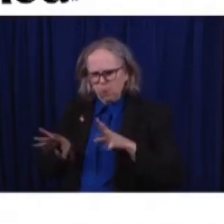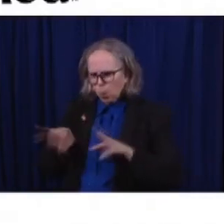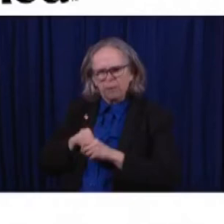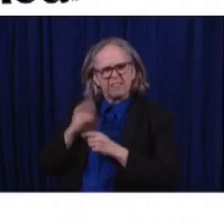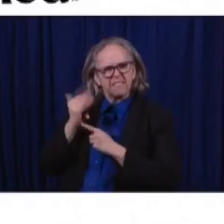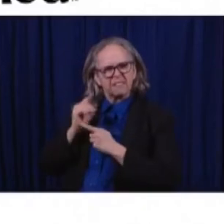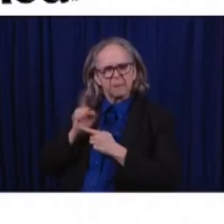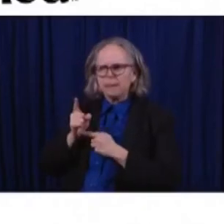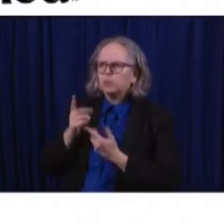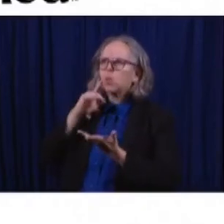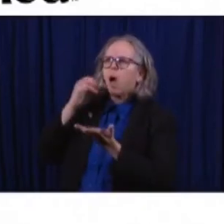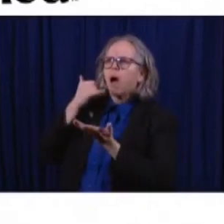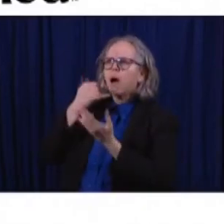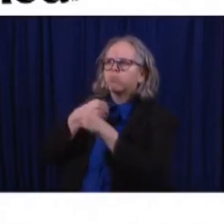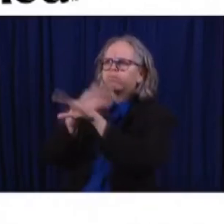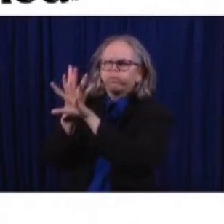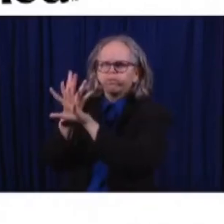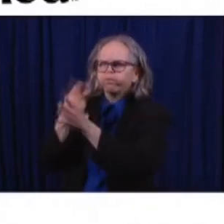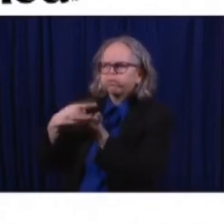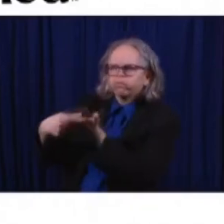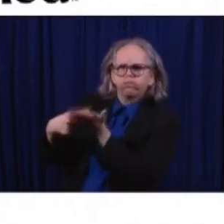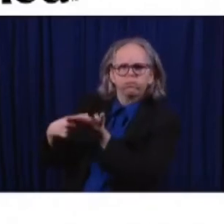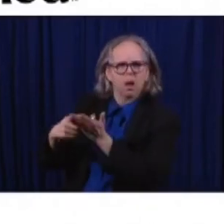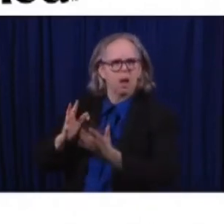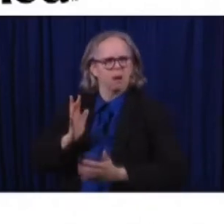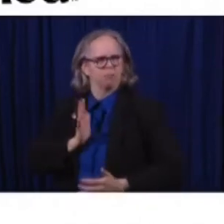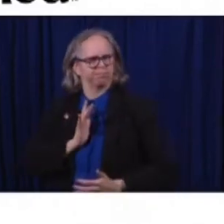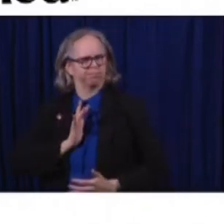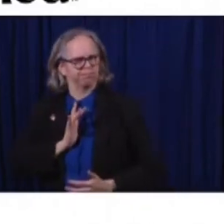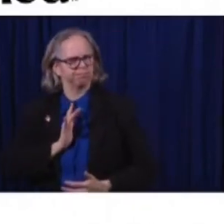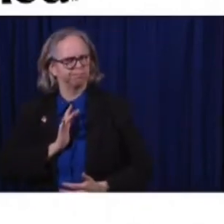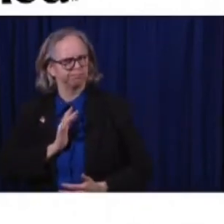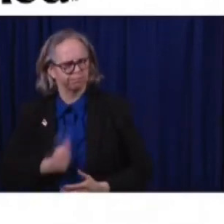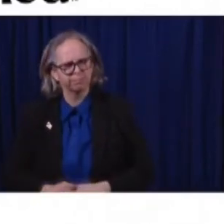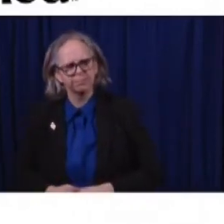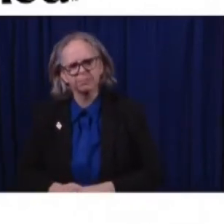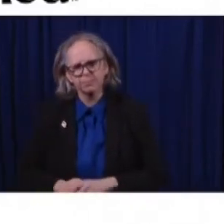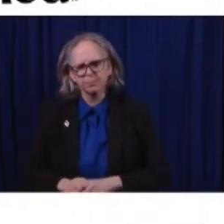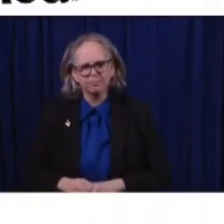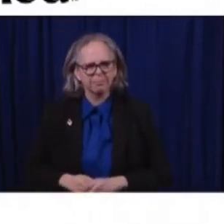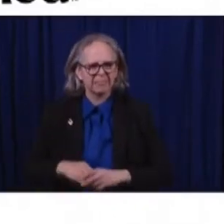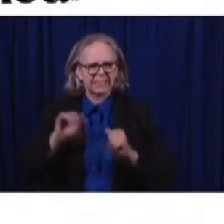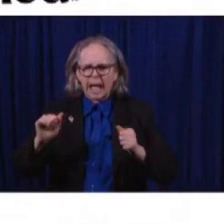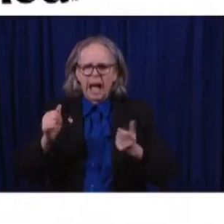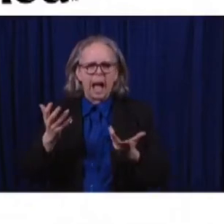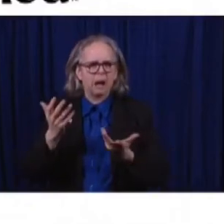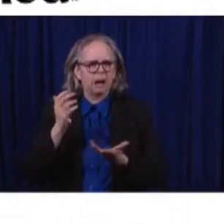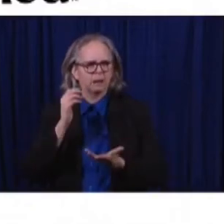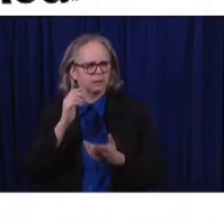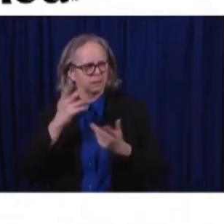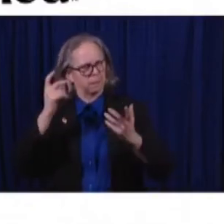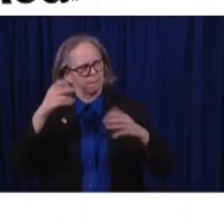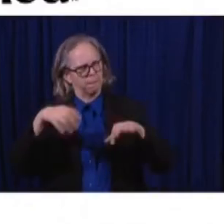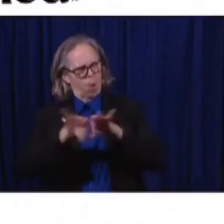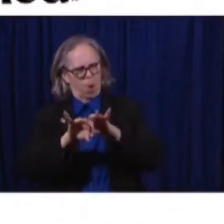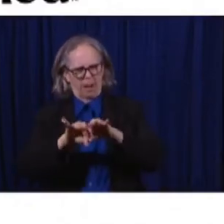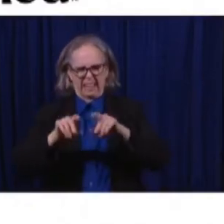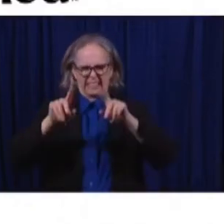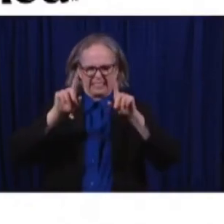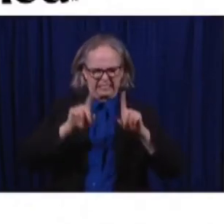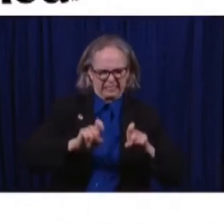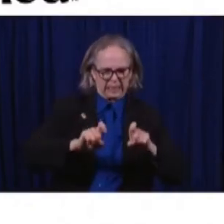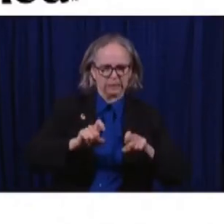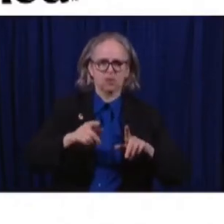partnership, we will be able to, as you note, bring reliable, rapid COVID tests